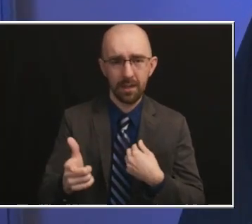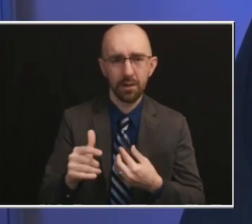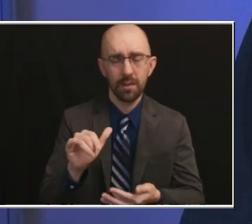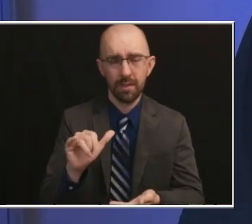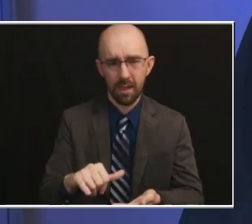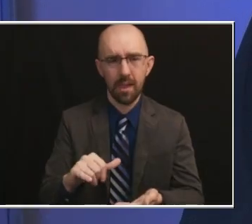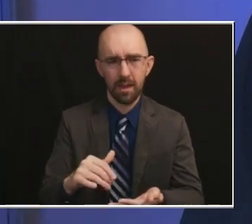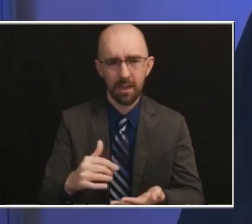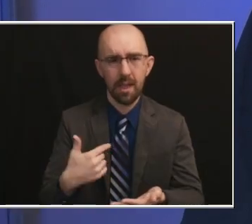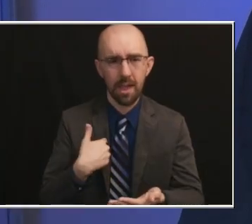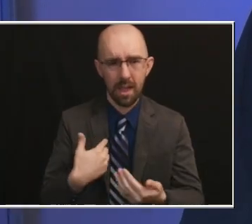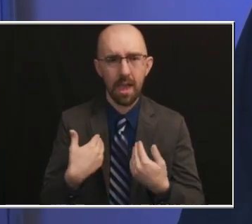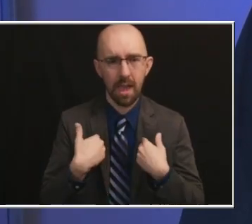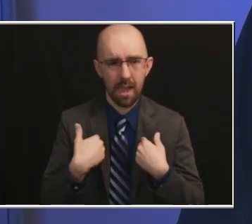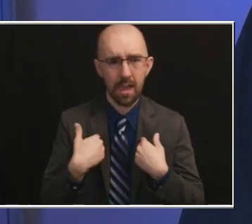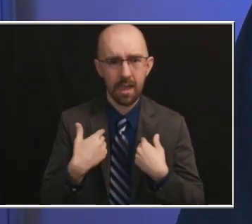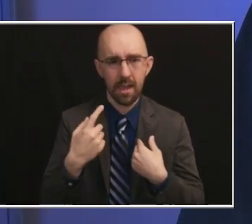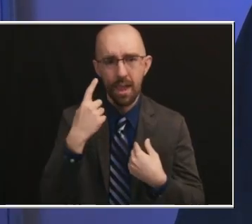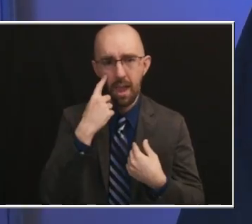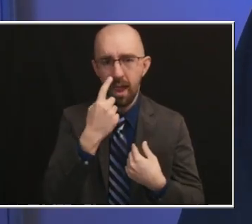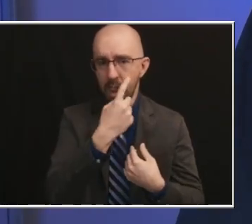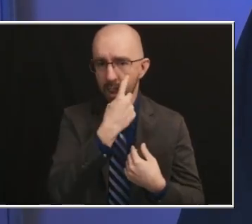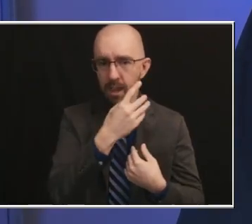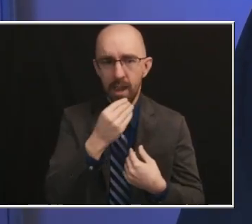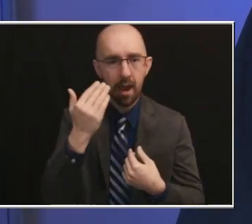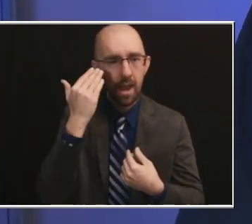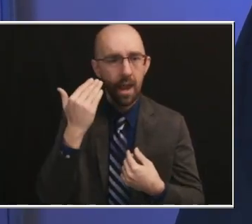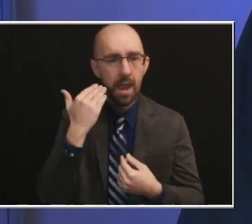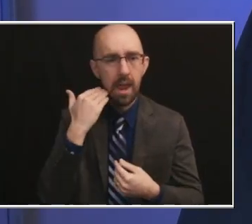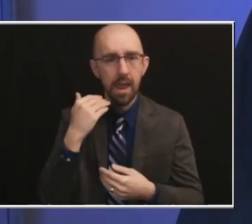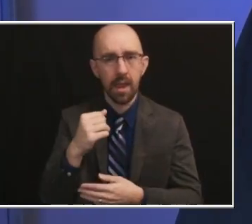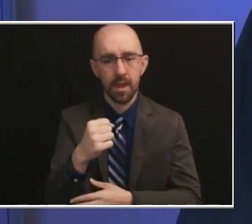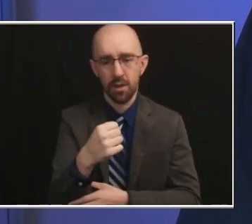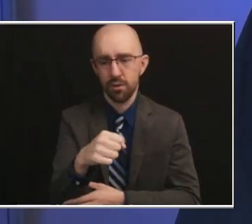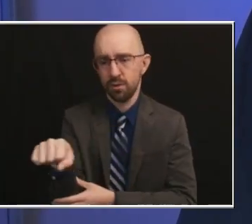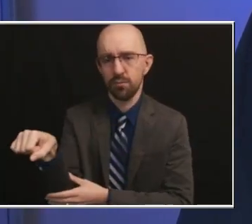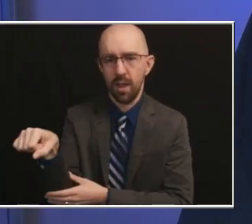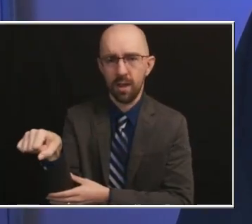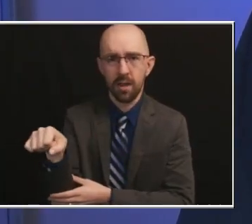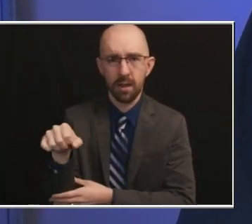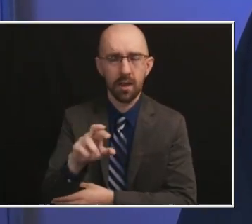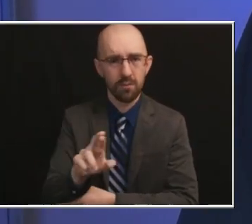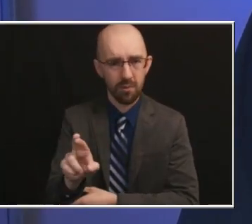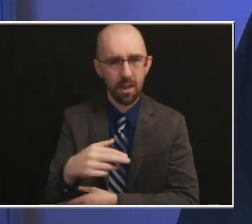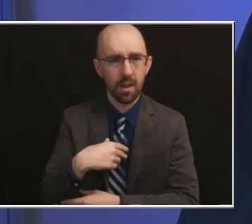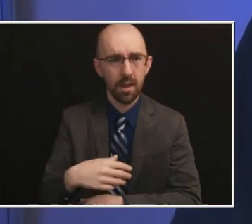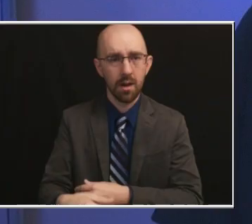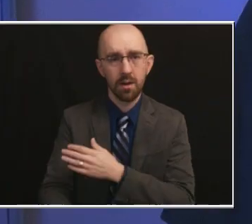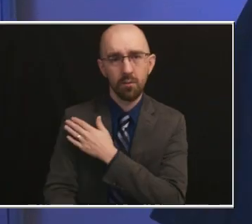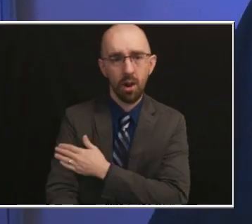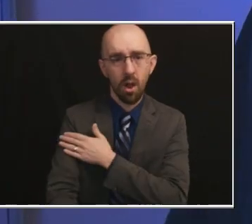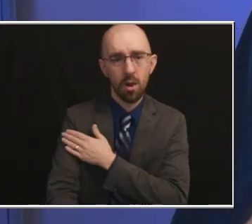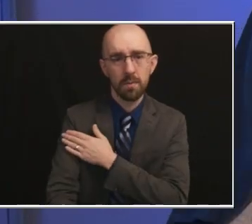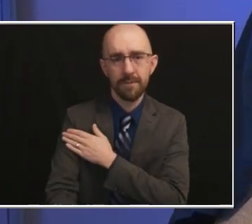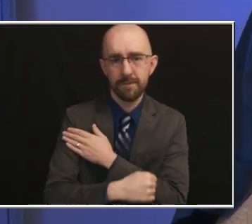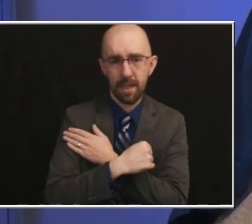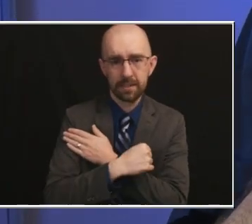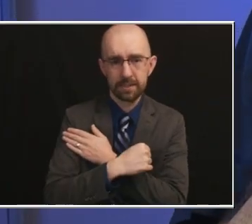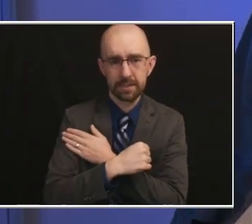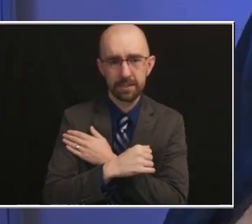I had my eyes and my head turning to the right. My right arm was flexed, kind of